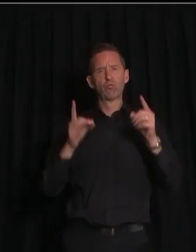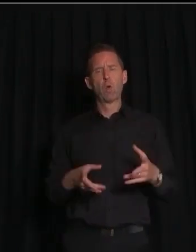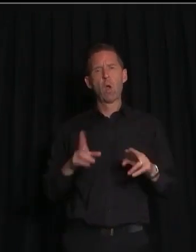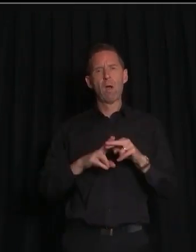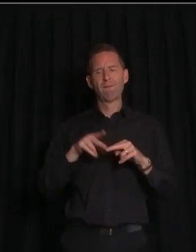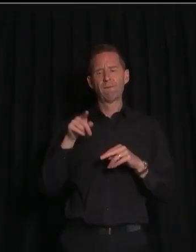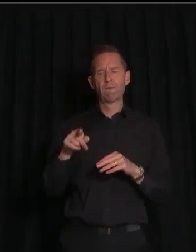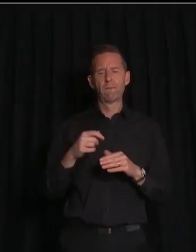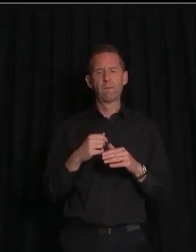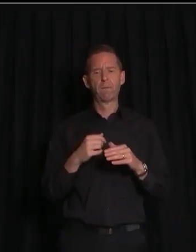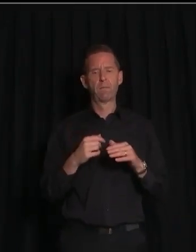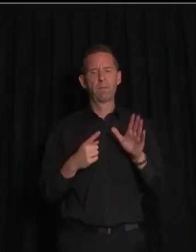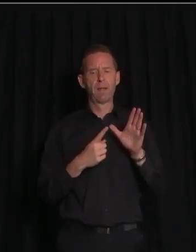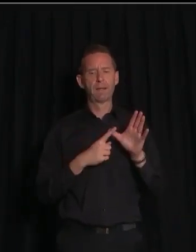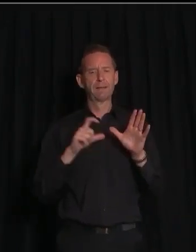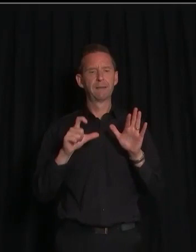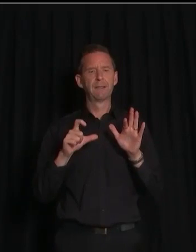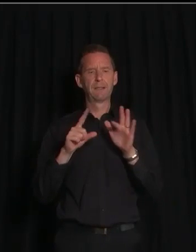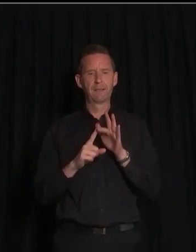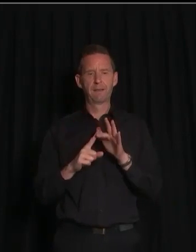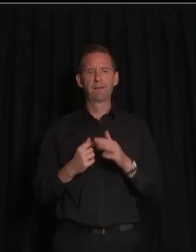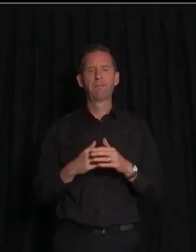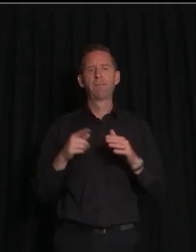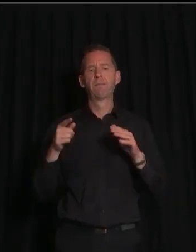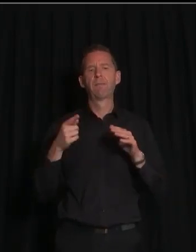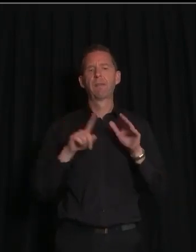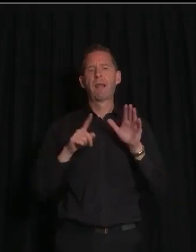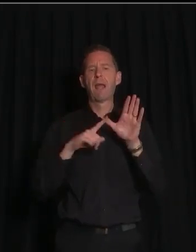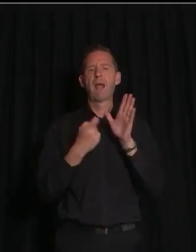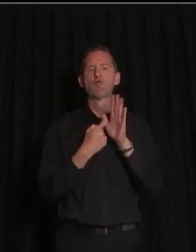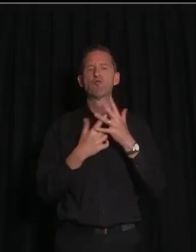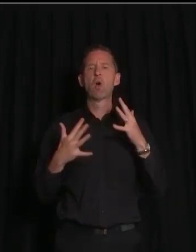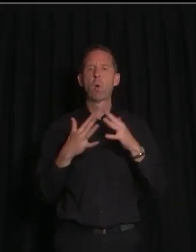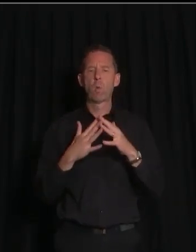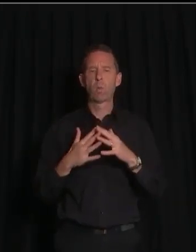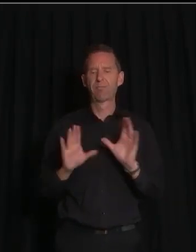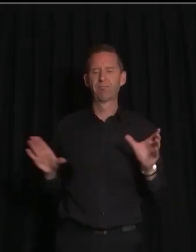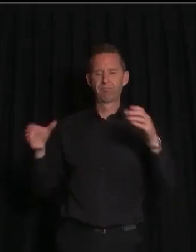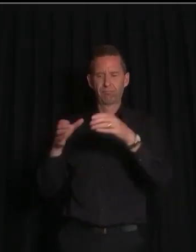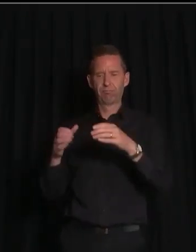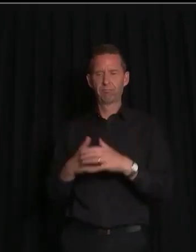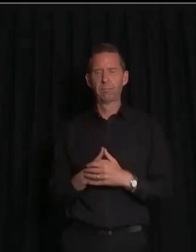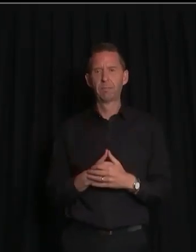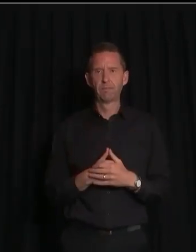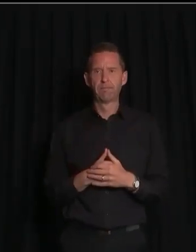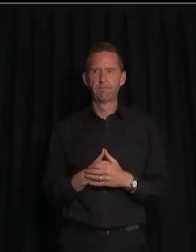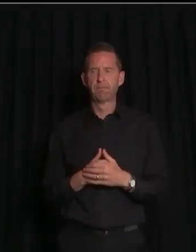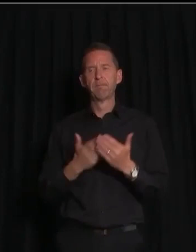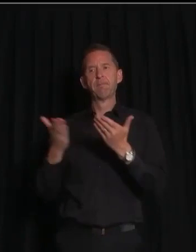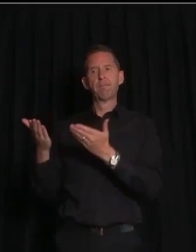and Arroyo Collective AU. And I have to say,